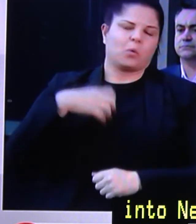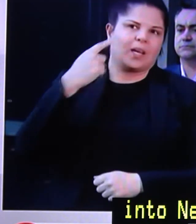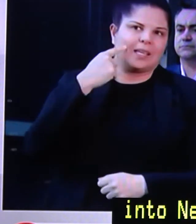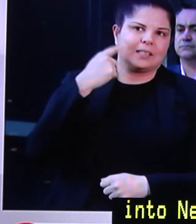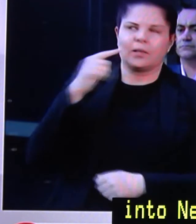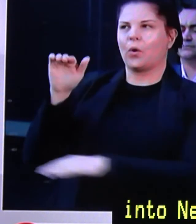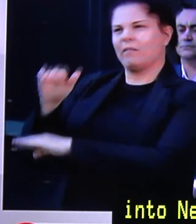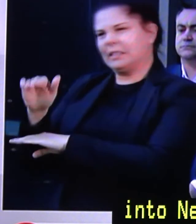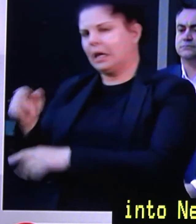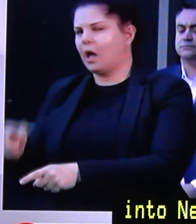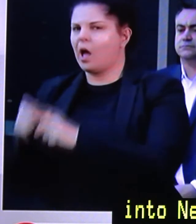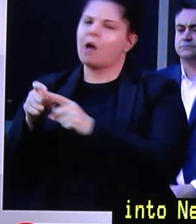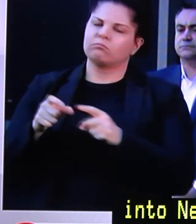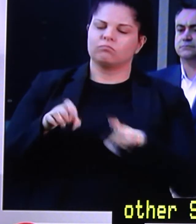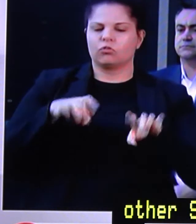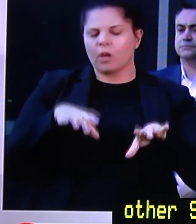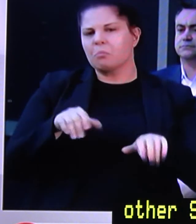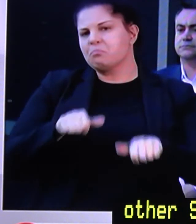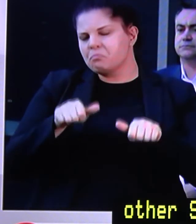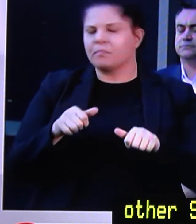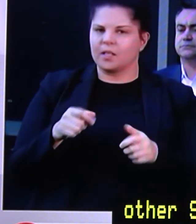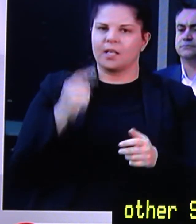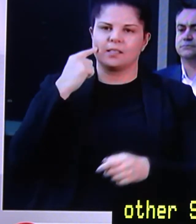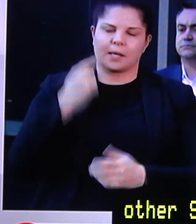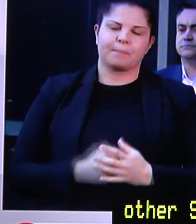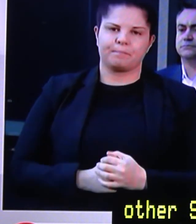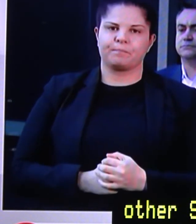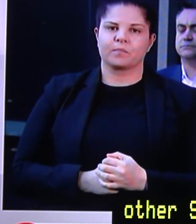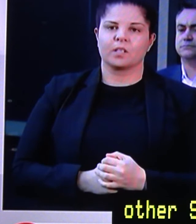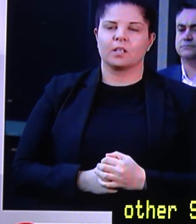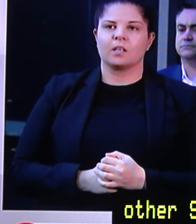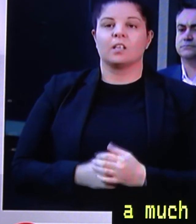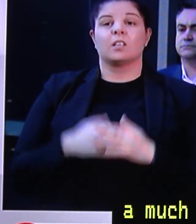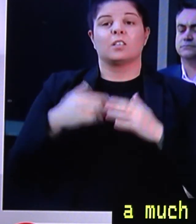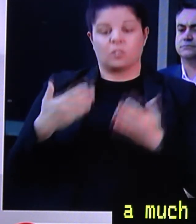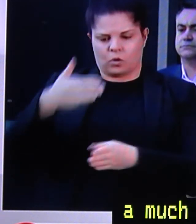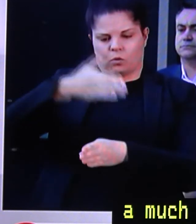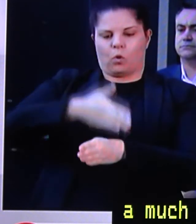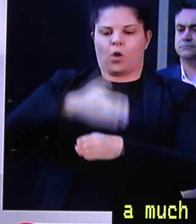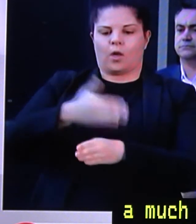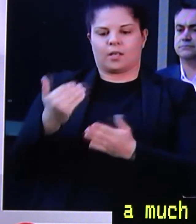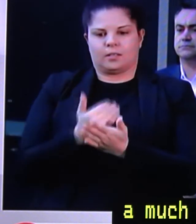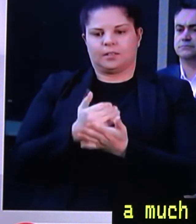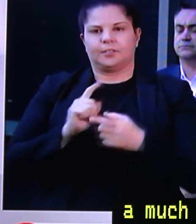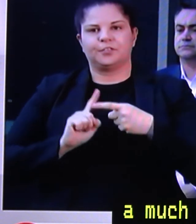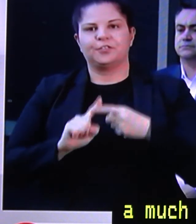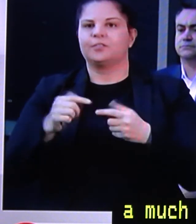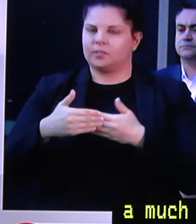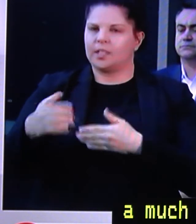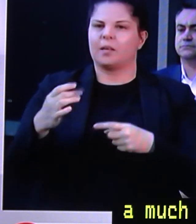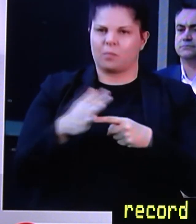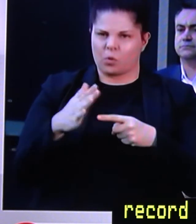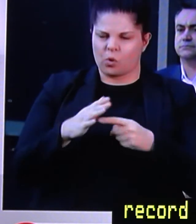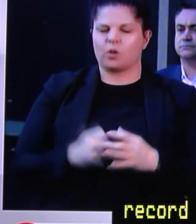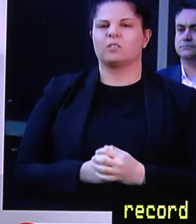I'm on the record in saying this is all about employment, and NRL were not the first group to come forward to the